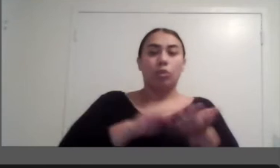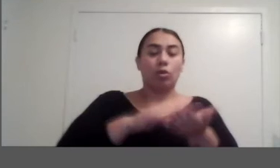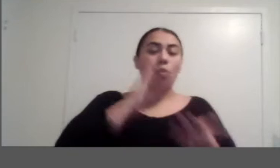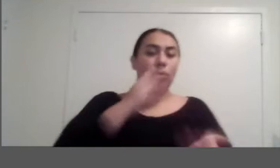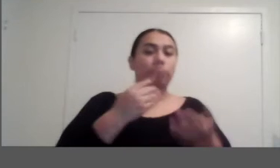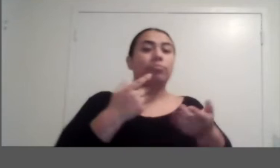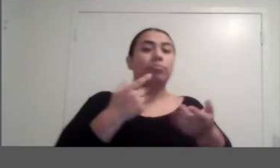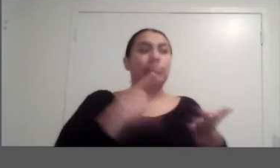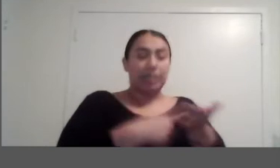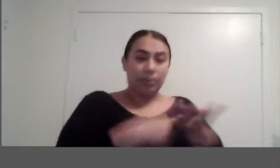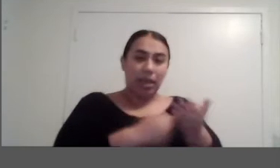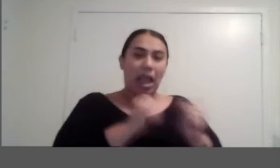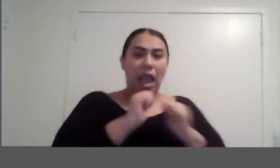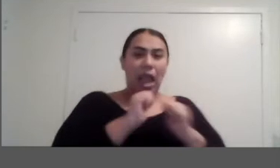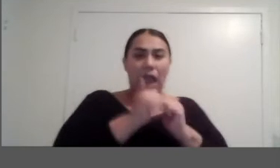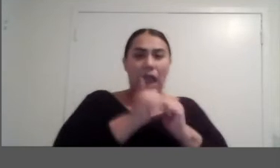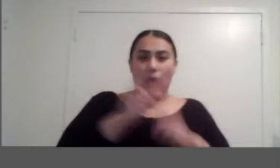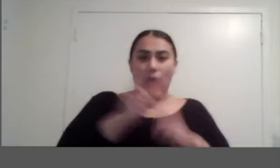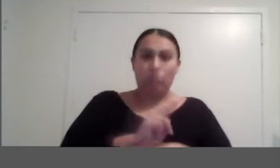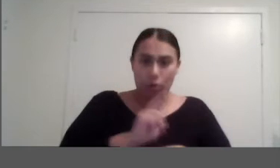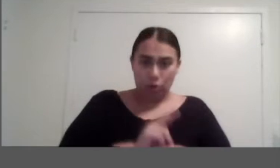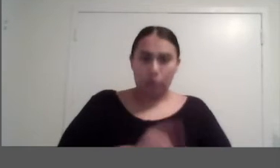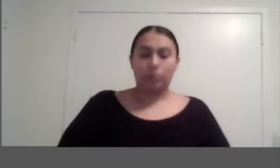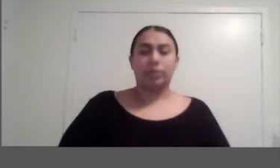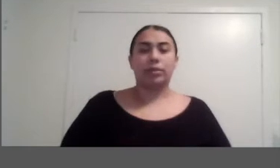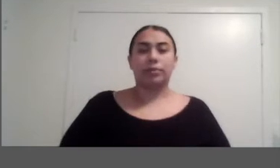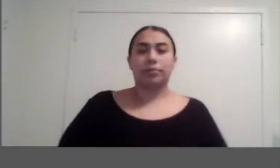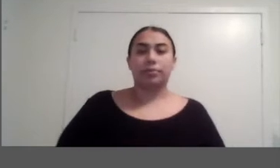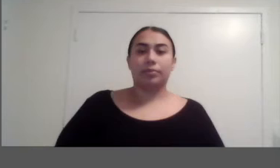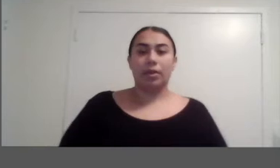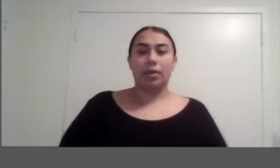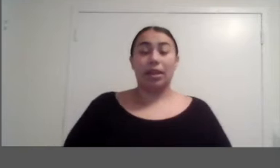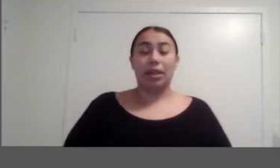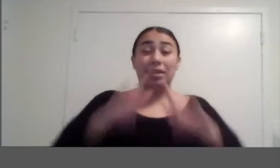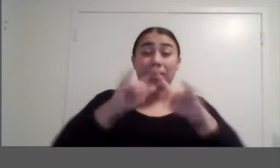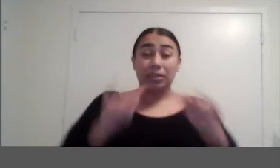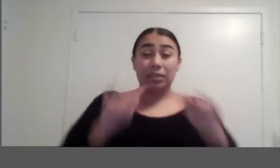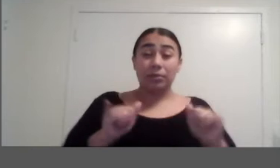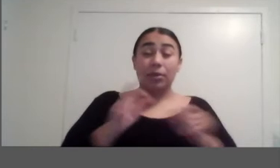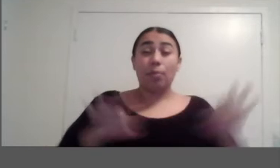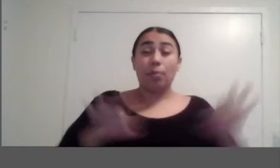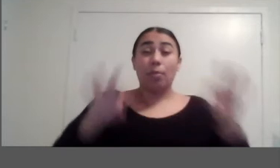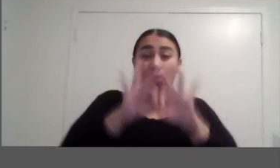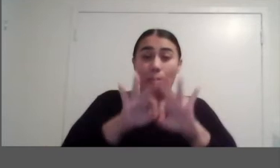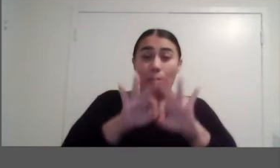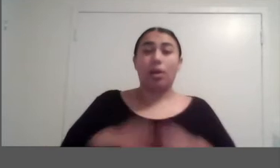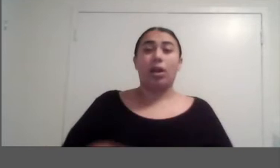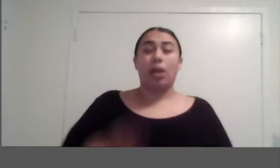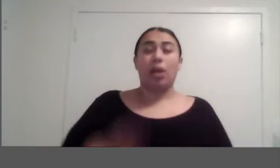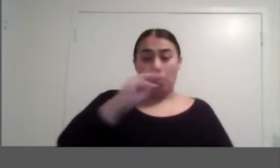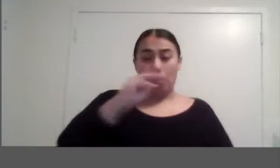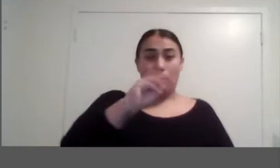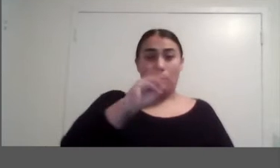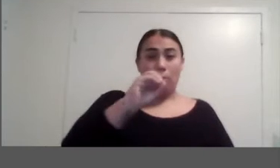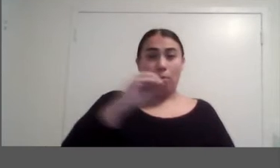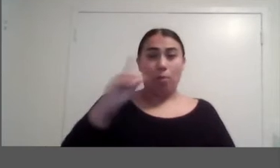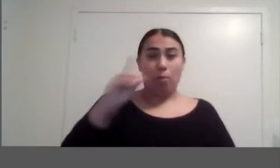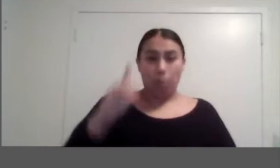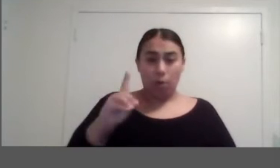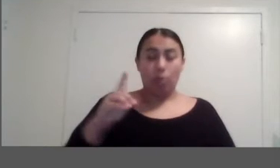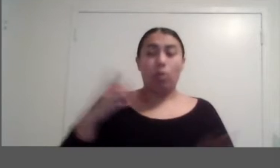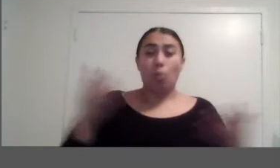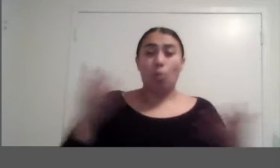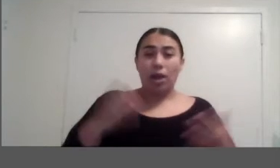patient. Other ways to improve mood when feeling down include socializing, bright lights, either natural or